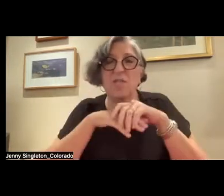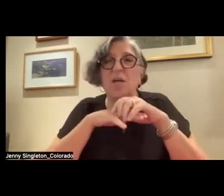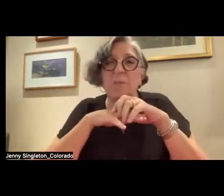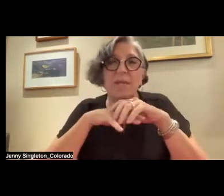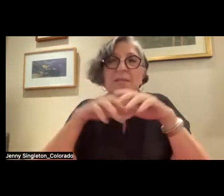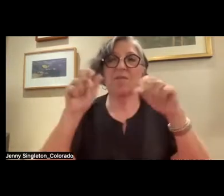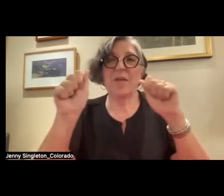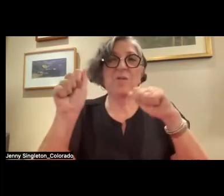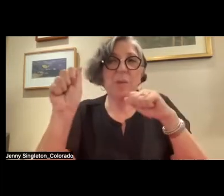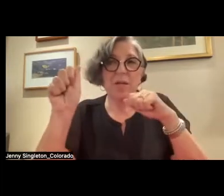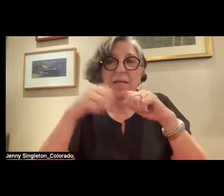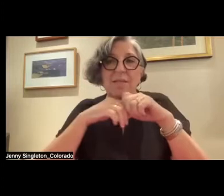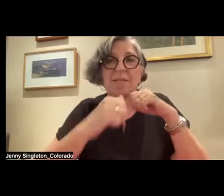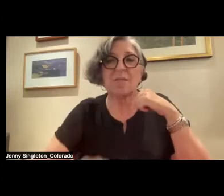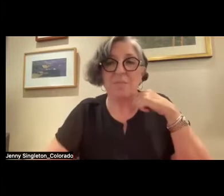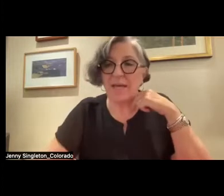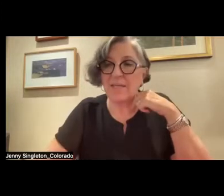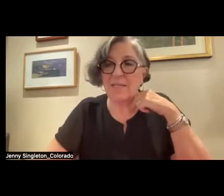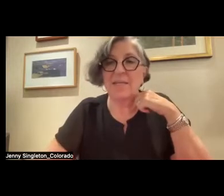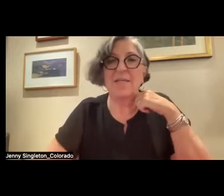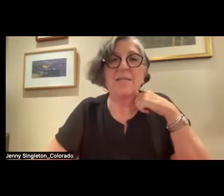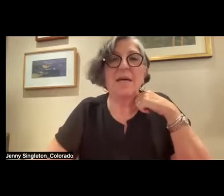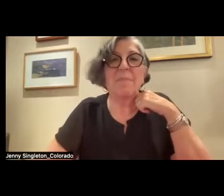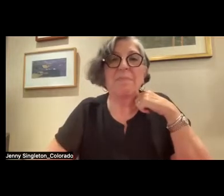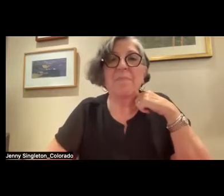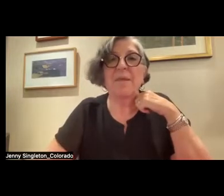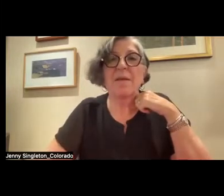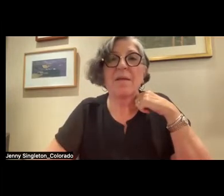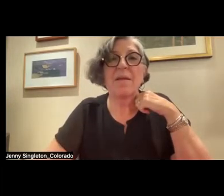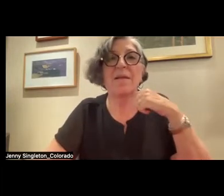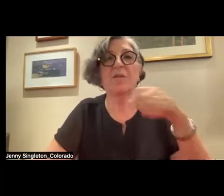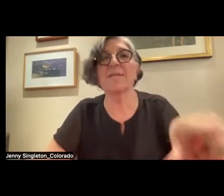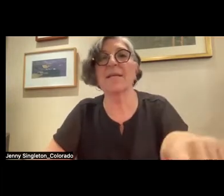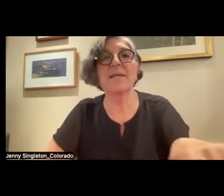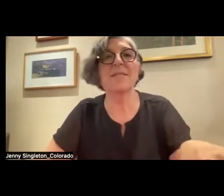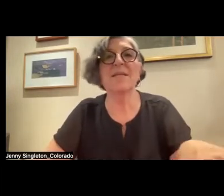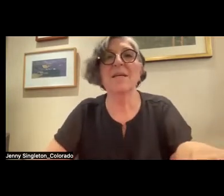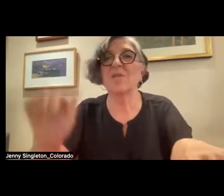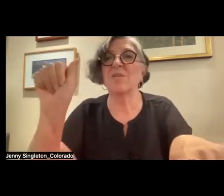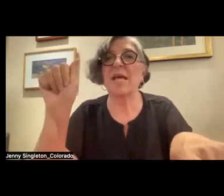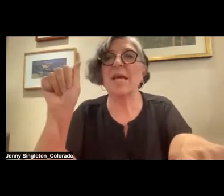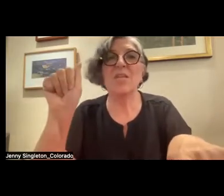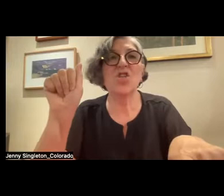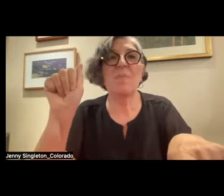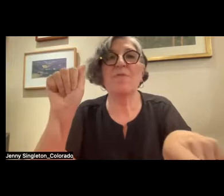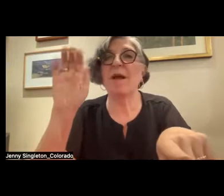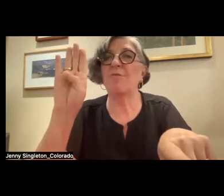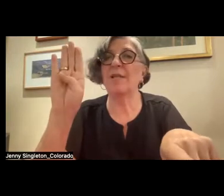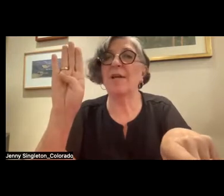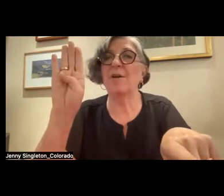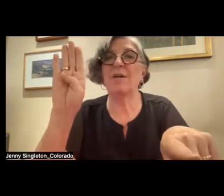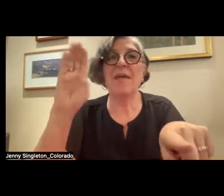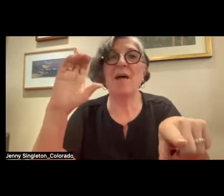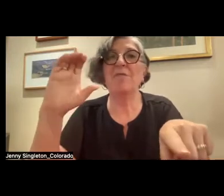has been documented, this fingerspelling system that is, it looks like this. So there's a hand shape for